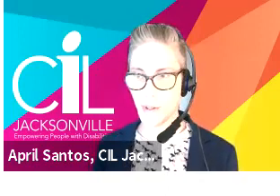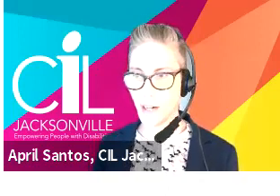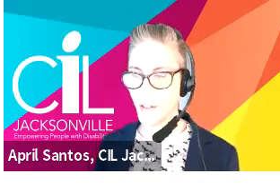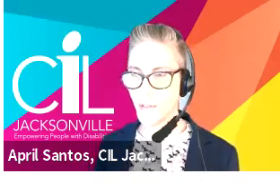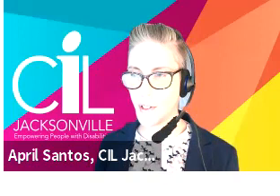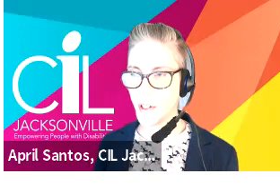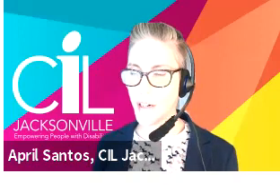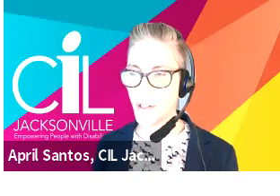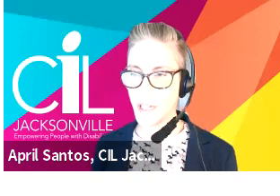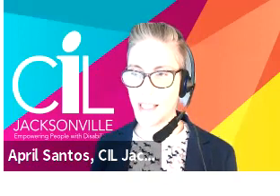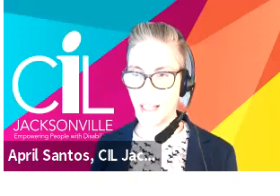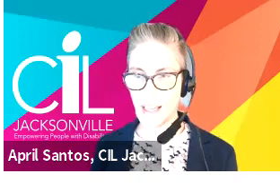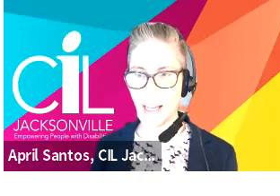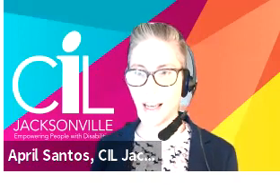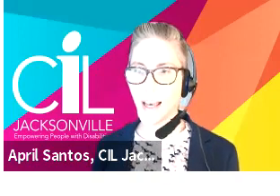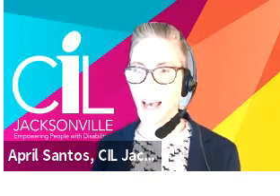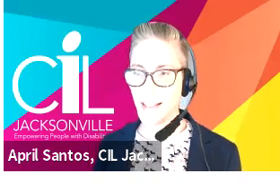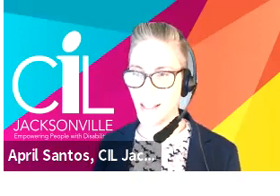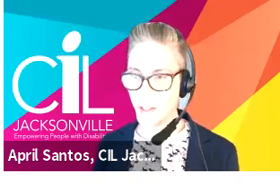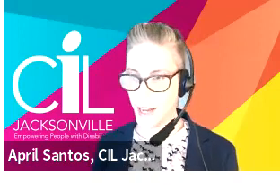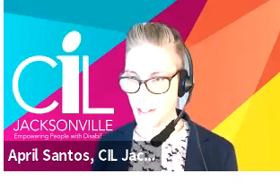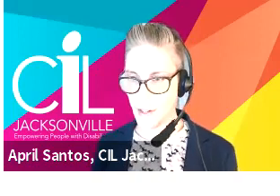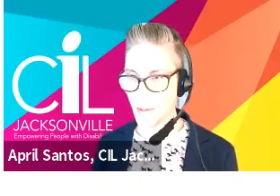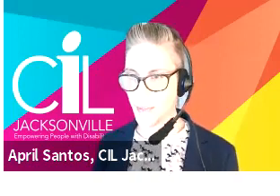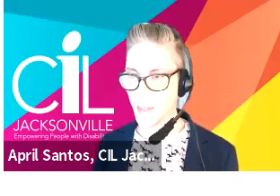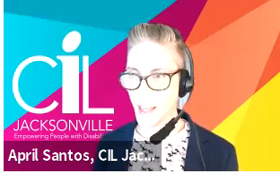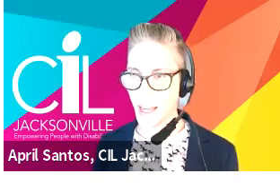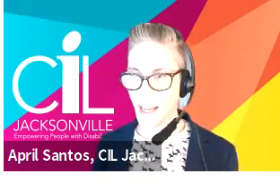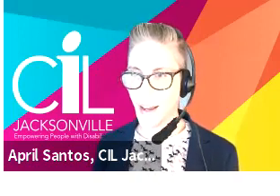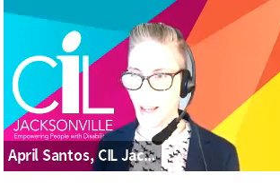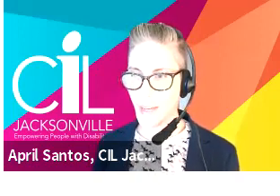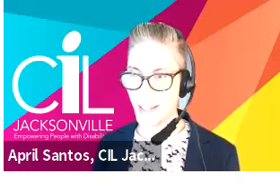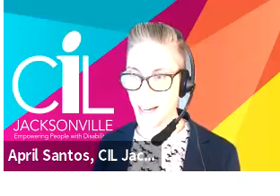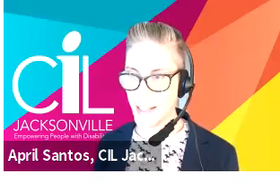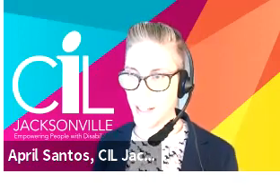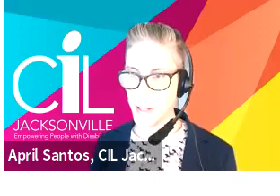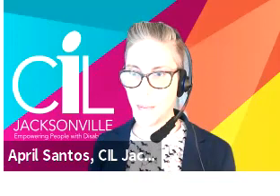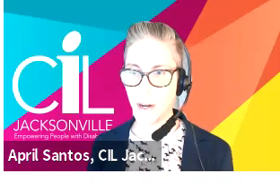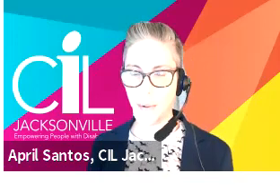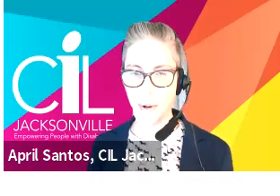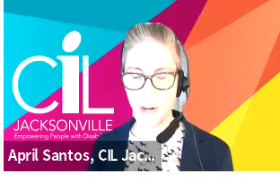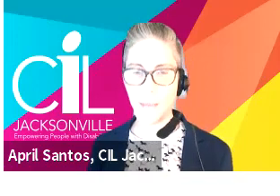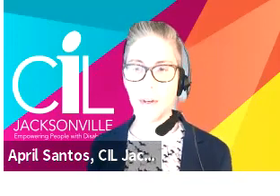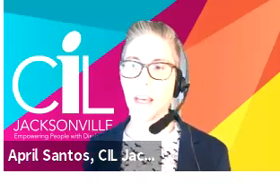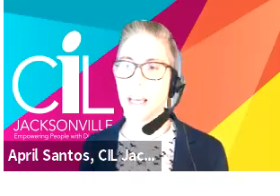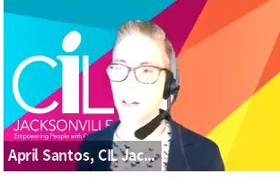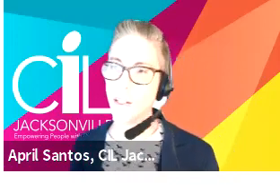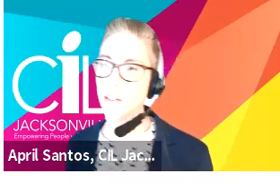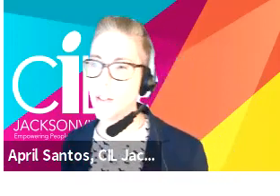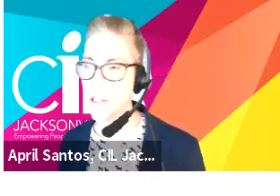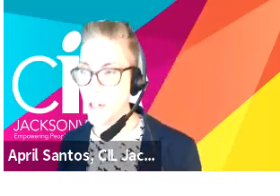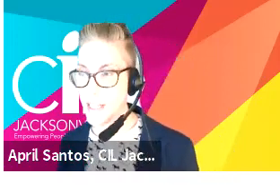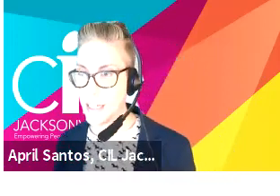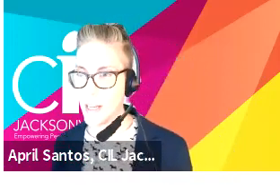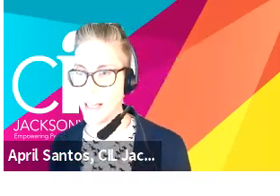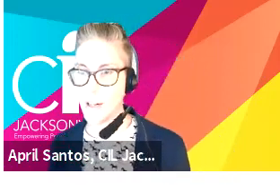Program Director for Careers 360 at CIL Jacksonville, and I'm excited to tell you about our program, introduce